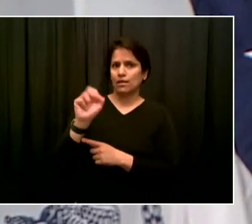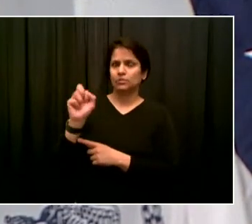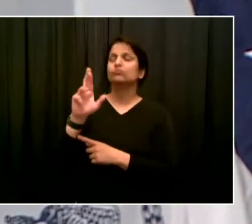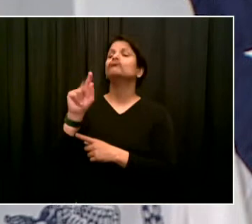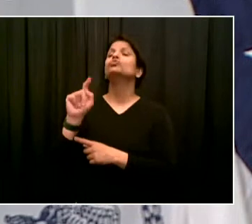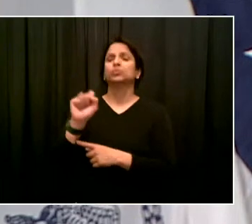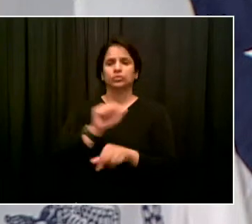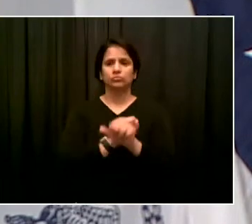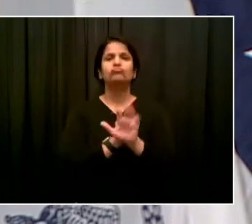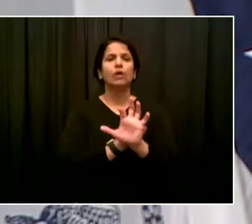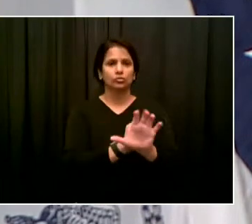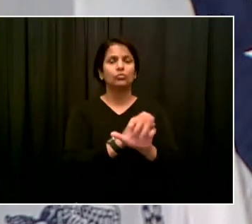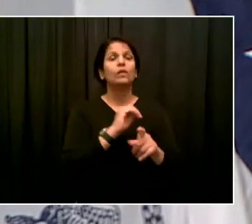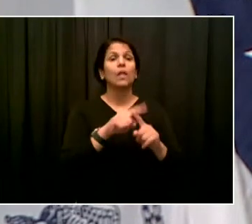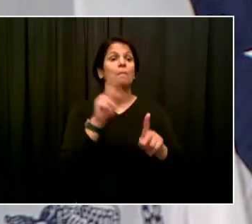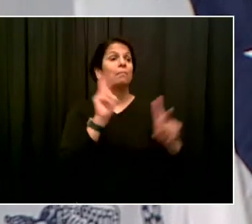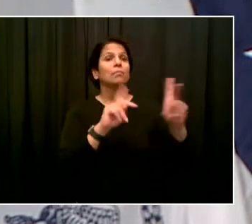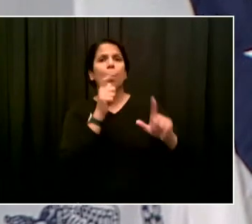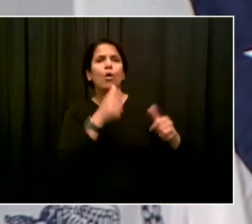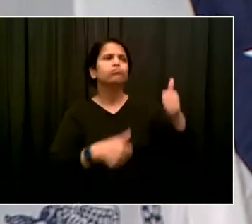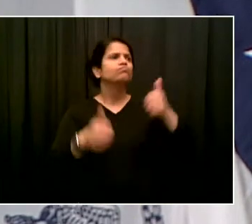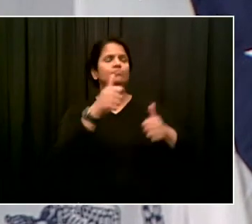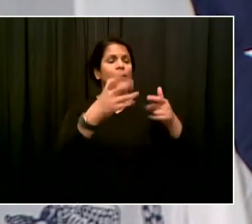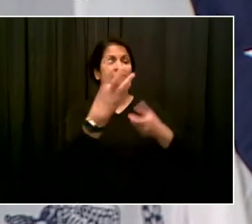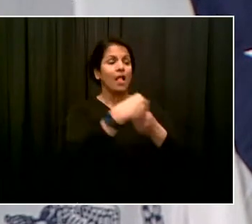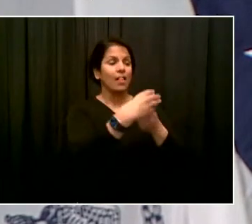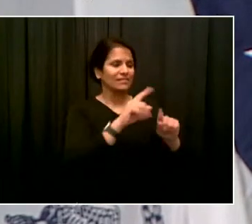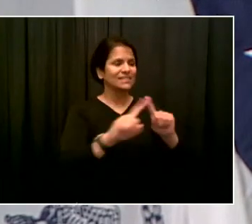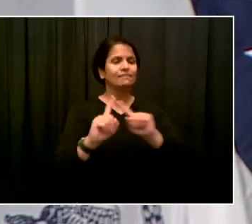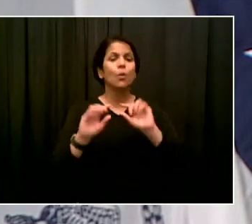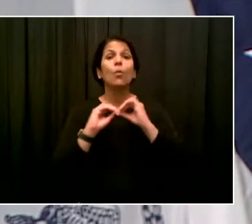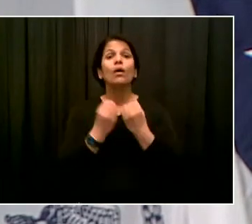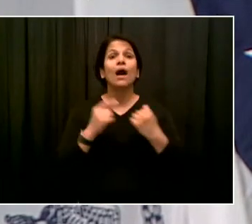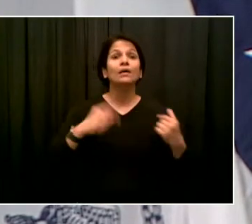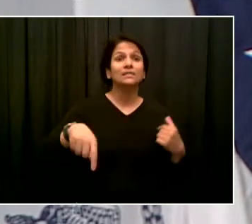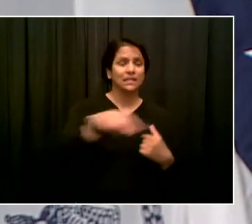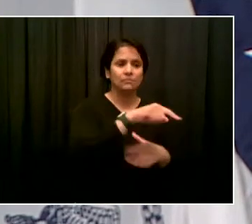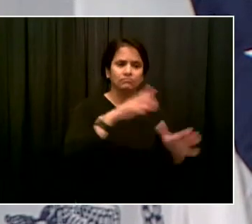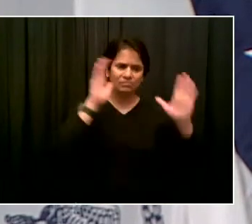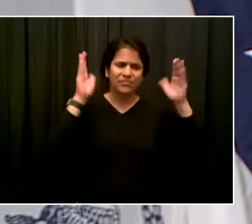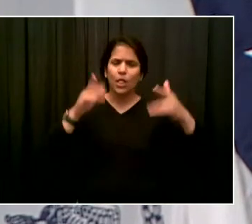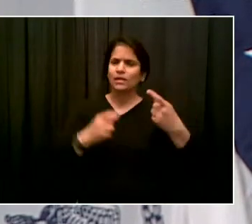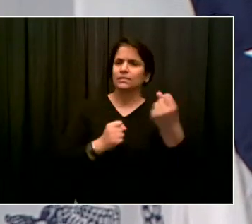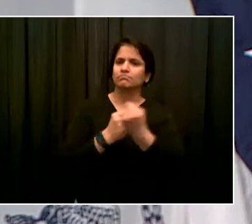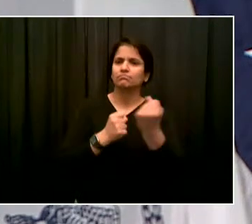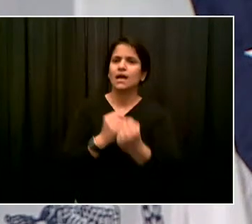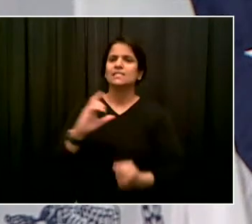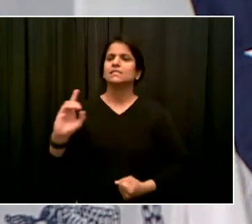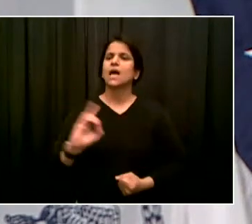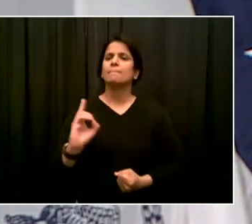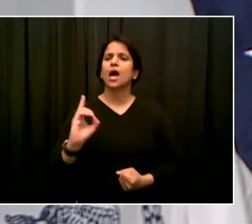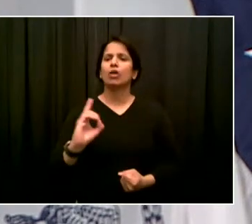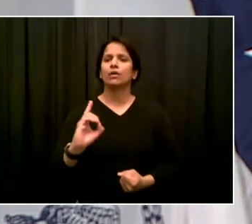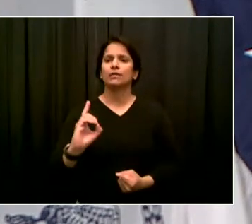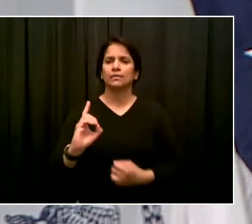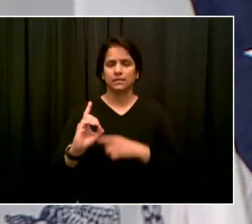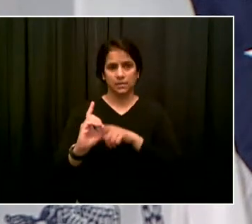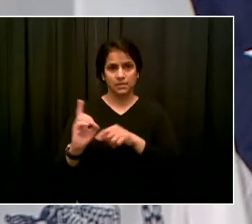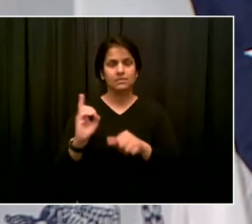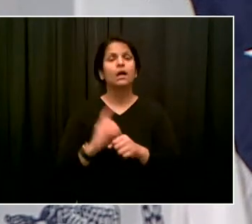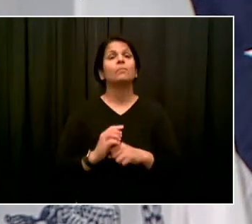to expand democracy constantly, make it easier for people to run for office, easier for them to get public financing, easier for